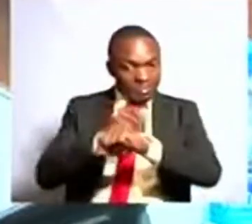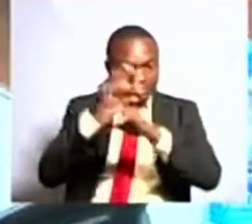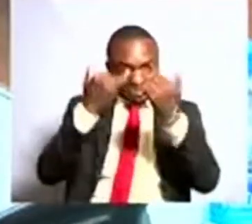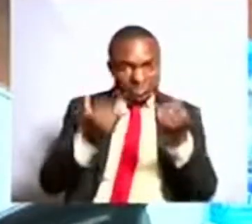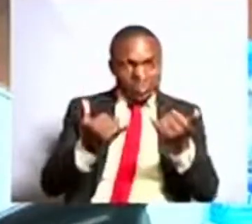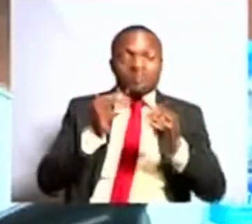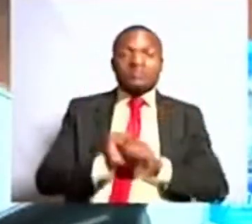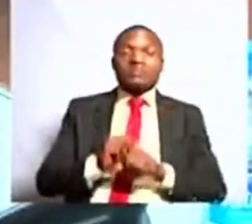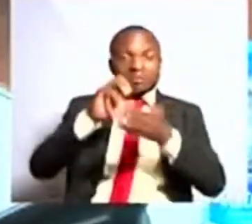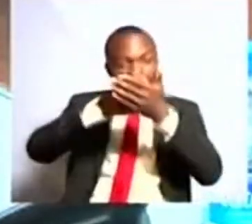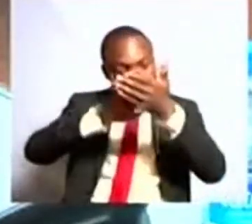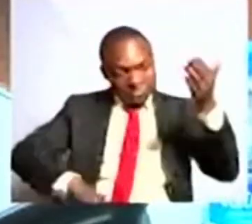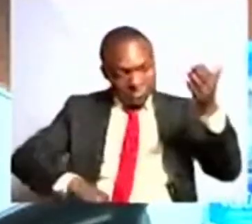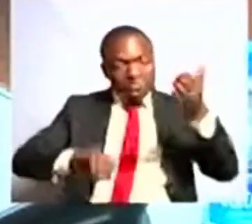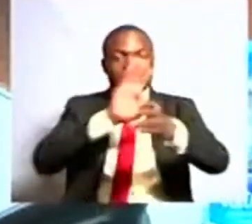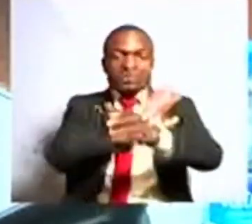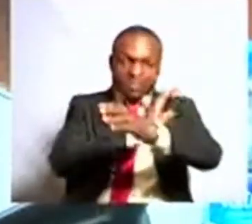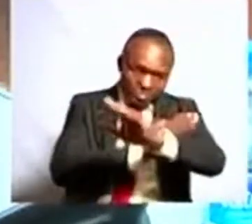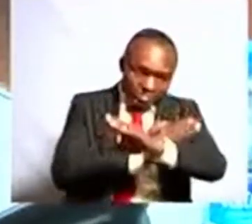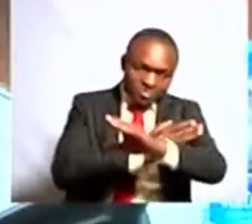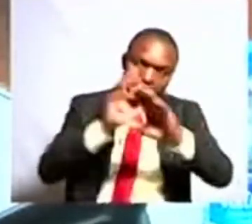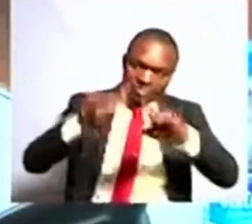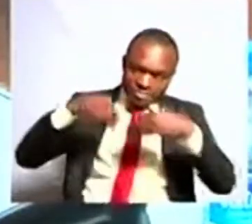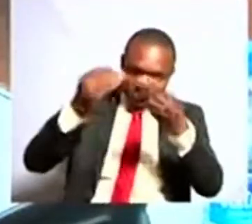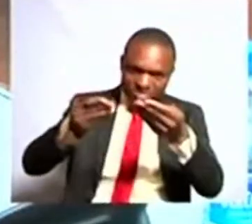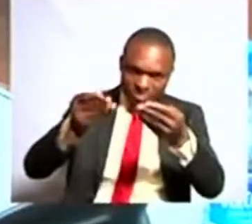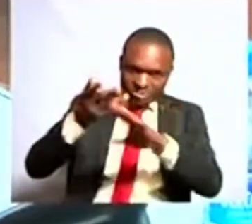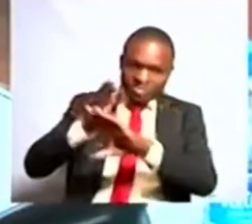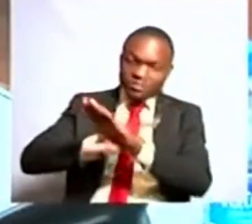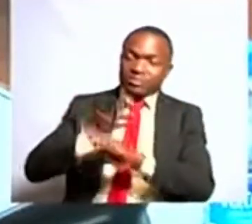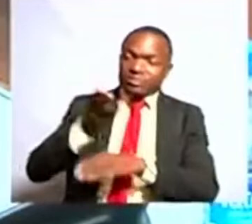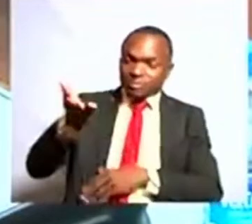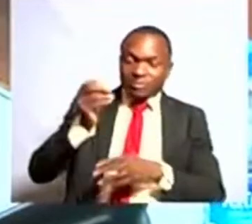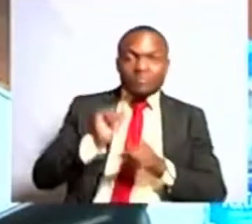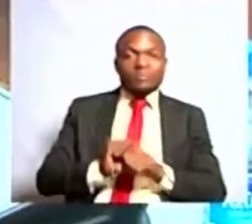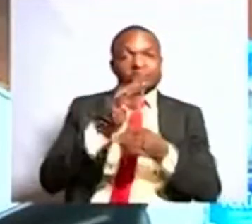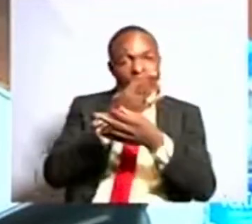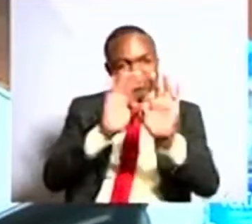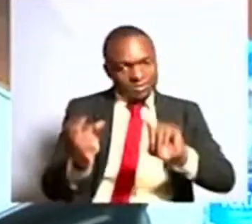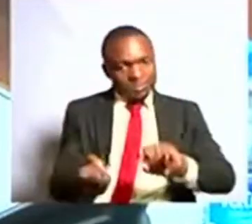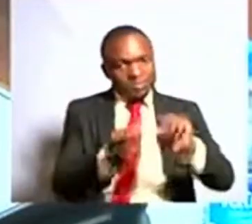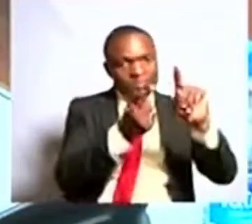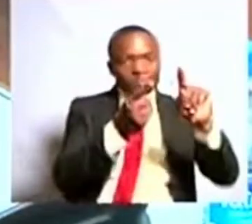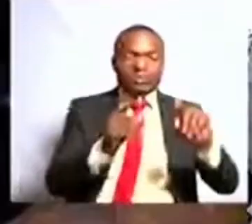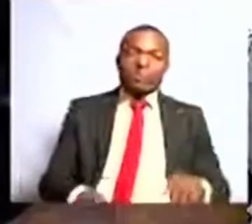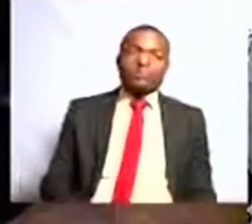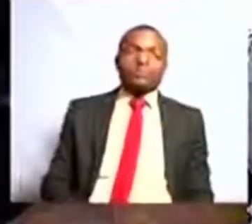now to lift the immunity that are conferred before you, and you are free to go.